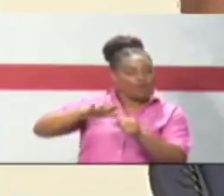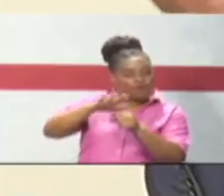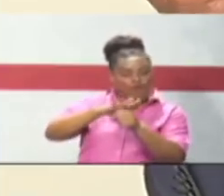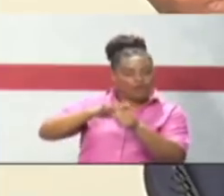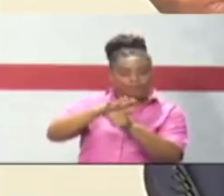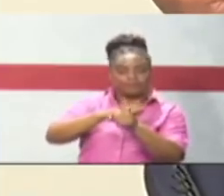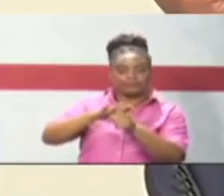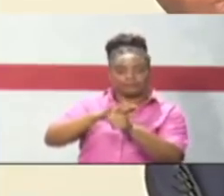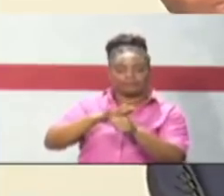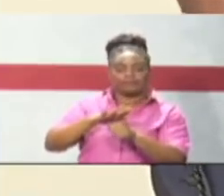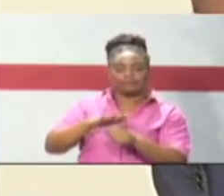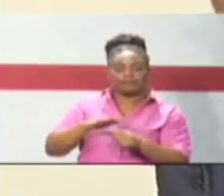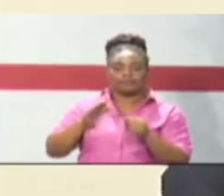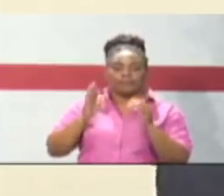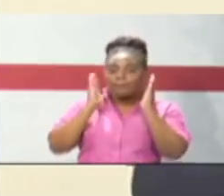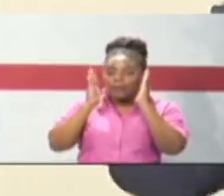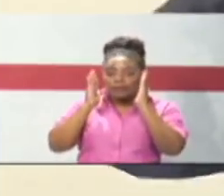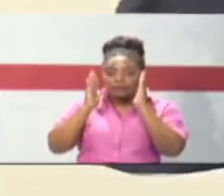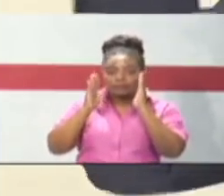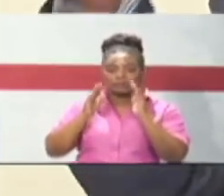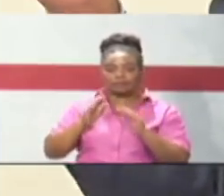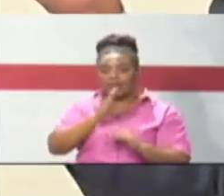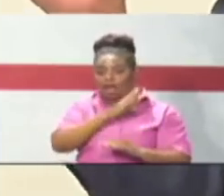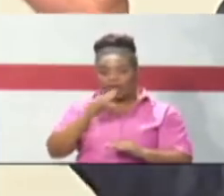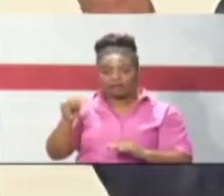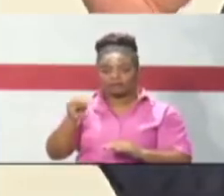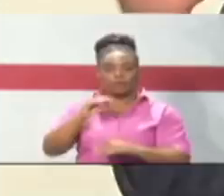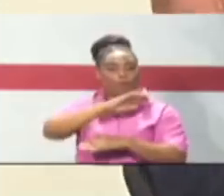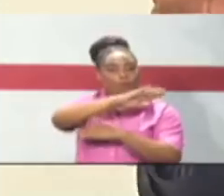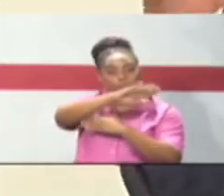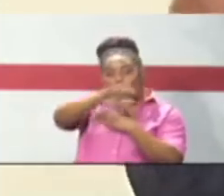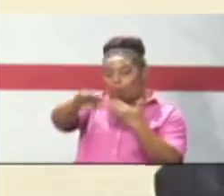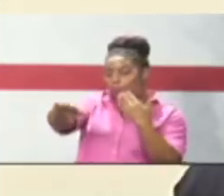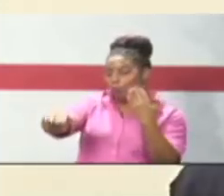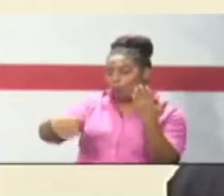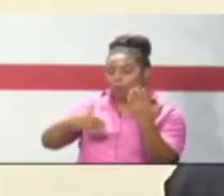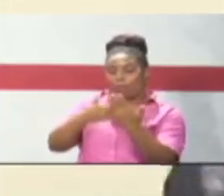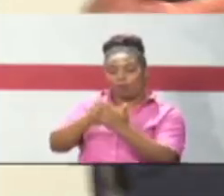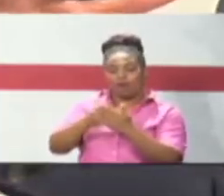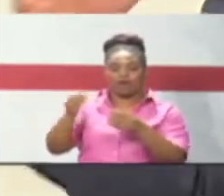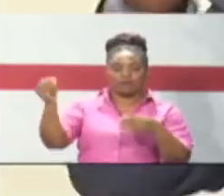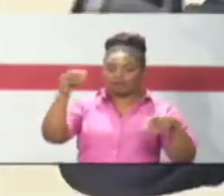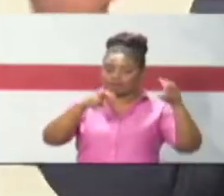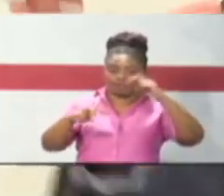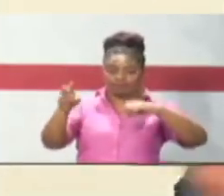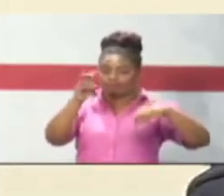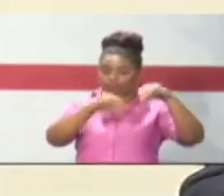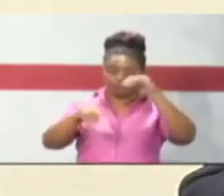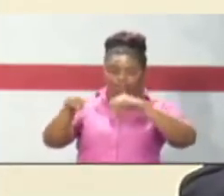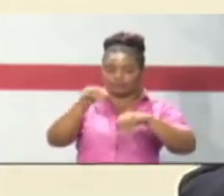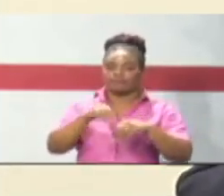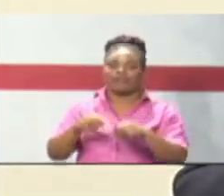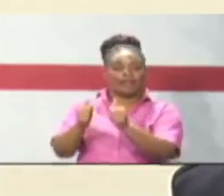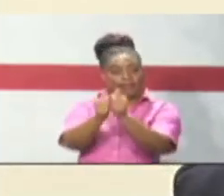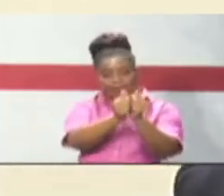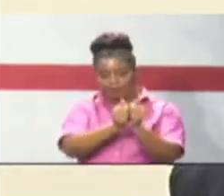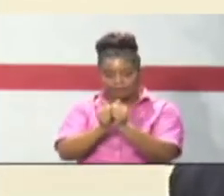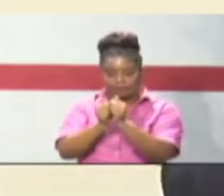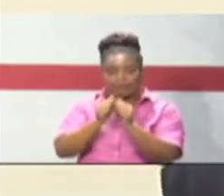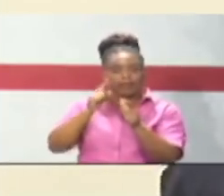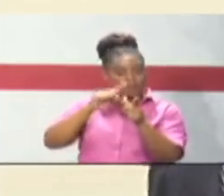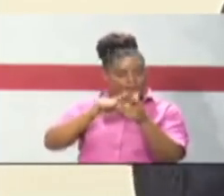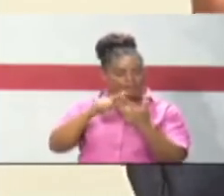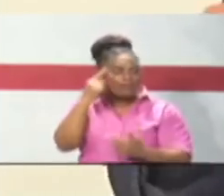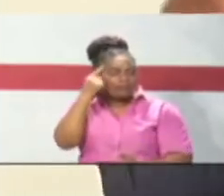that we look at, but we look at the whole picture. We take all the pieces of the jigsaw, put them together, and see